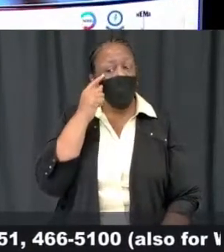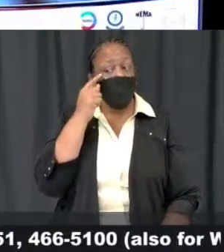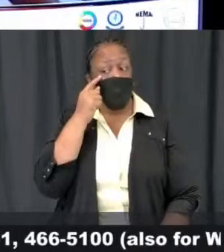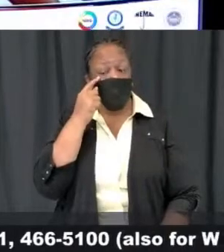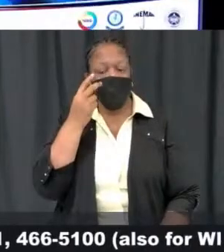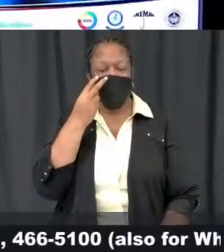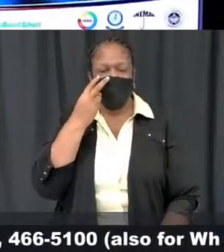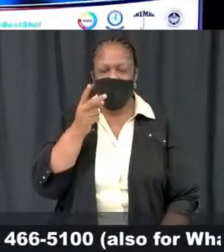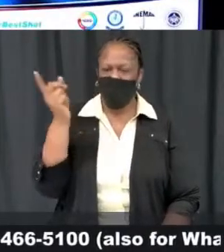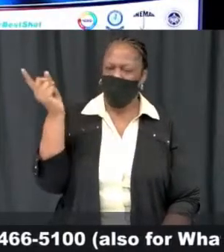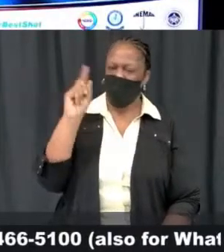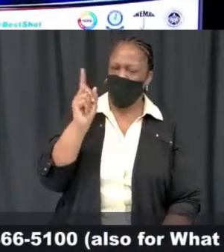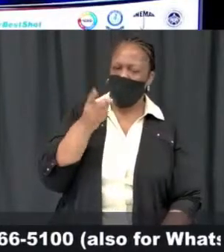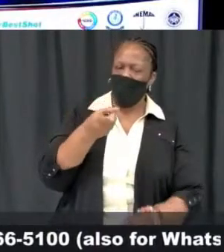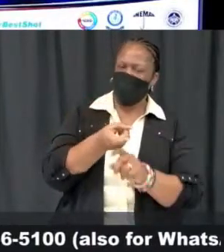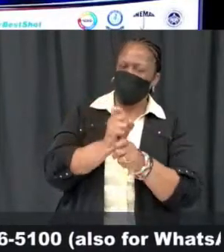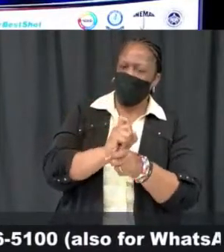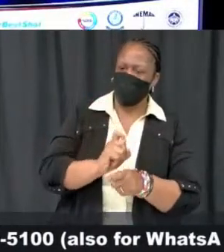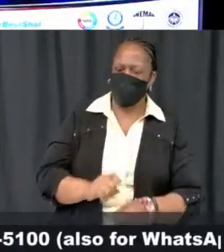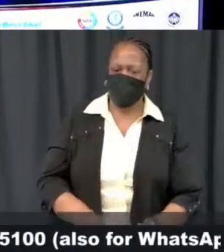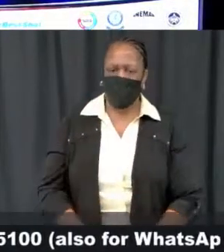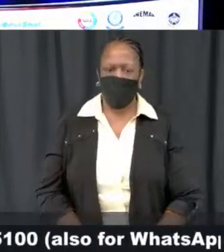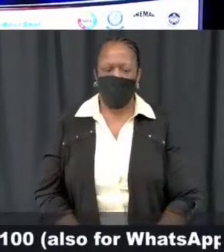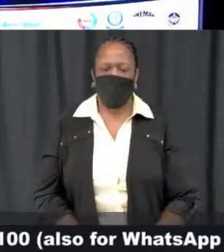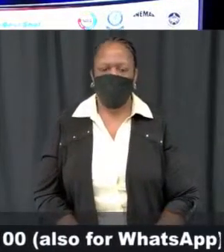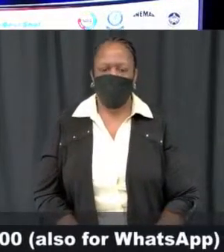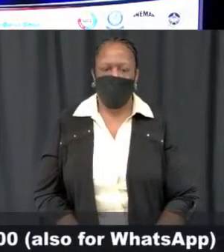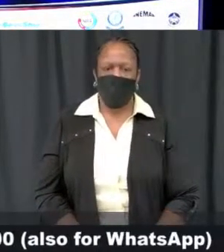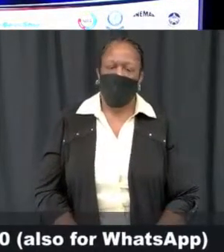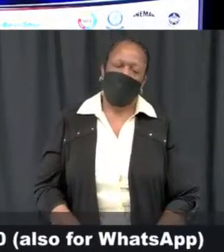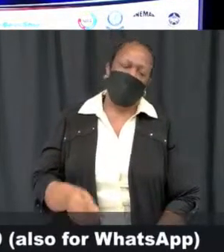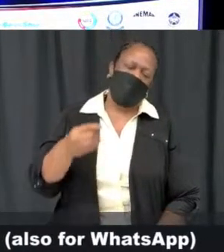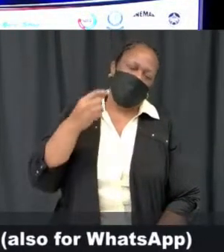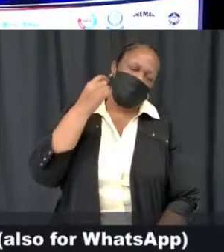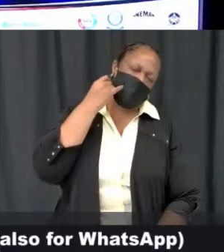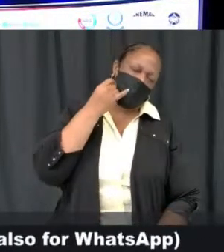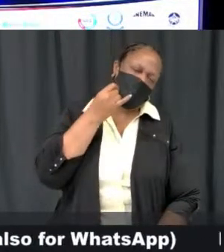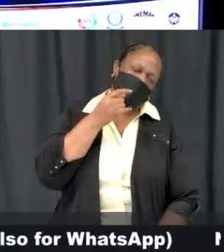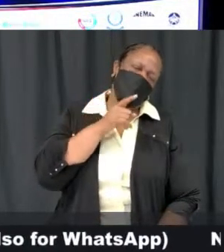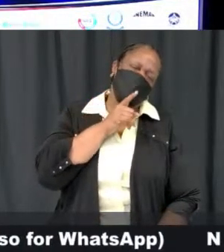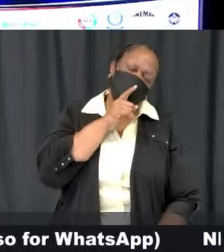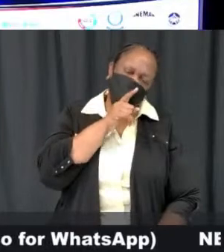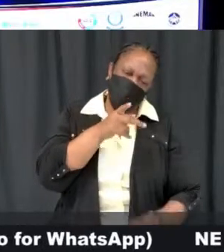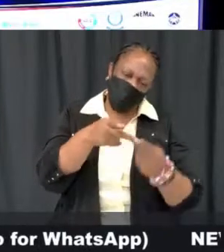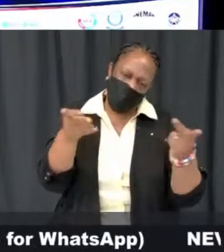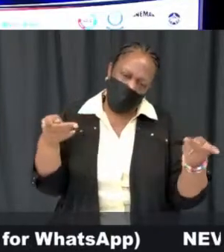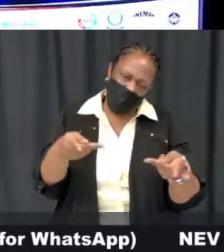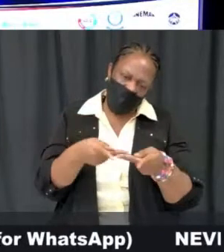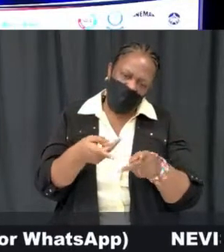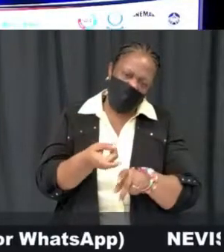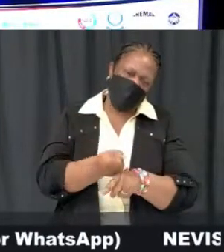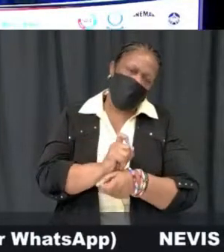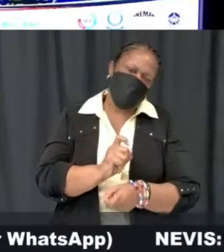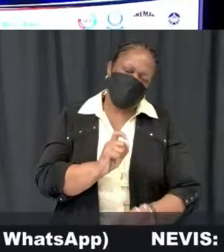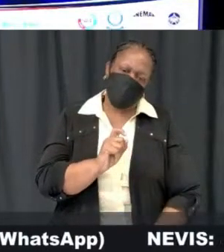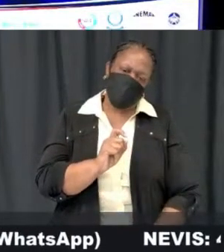your sources. Is it an authoritative source that is speaking?